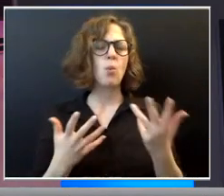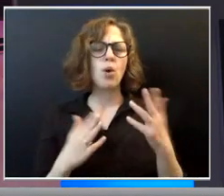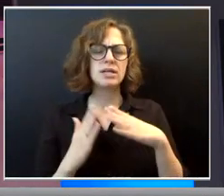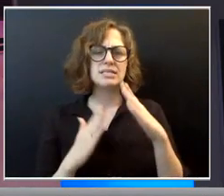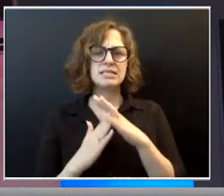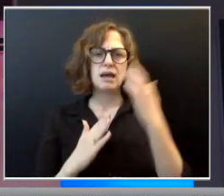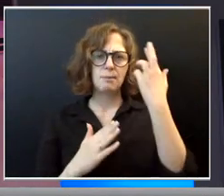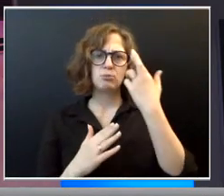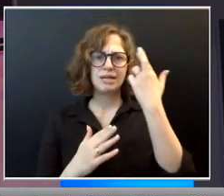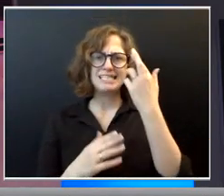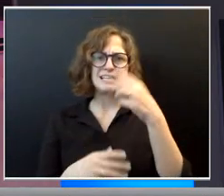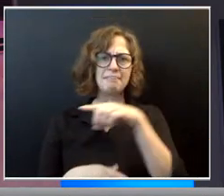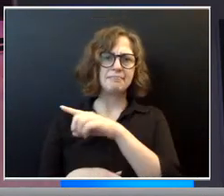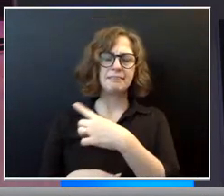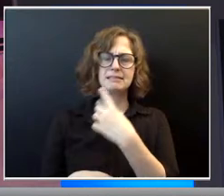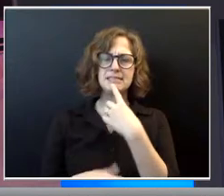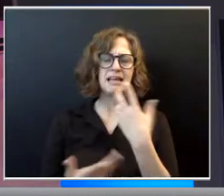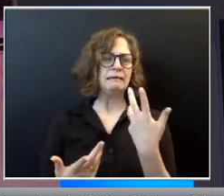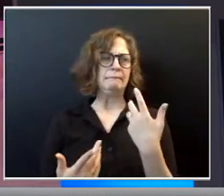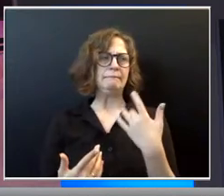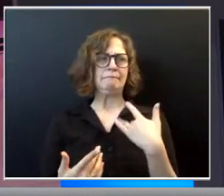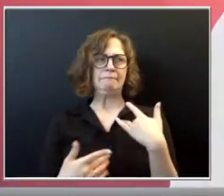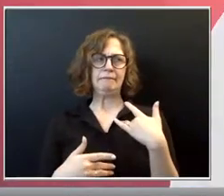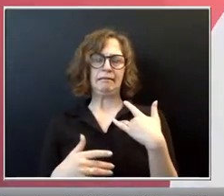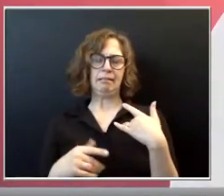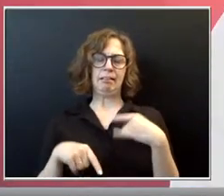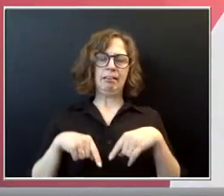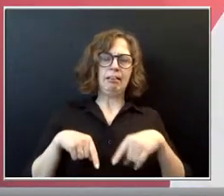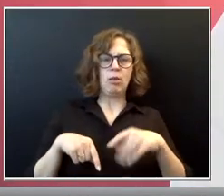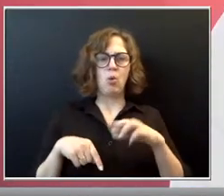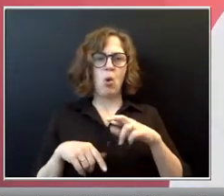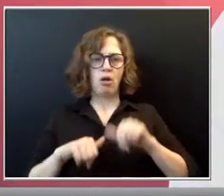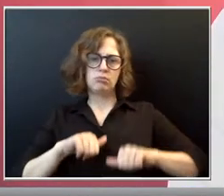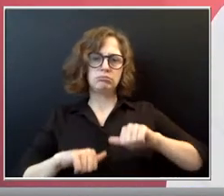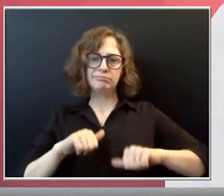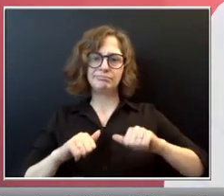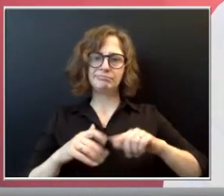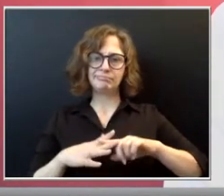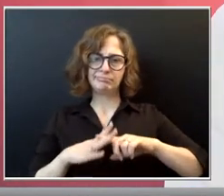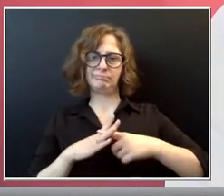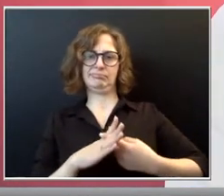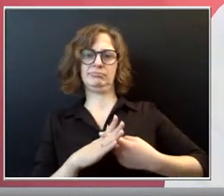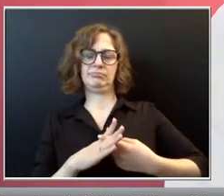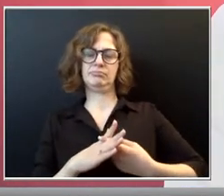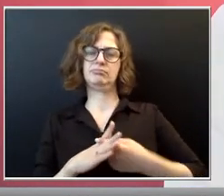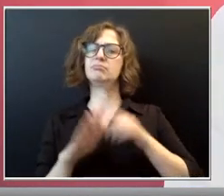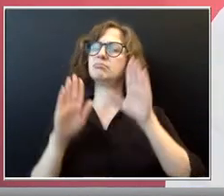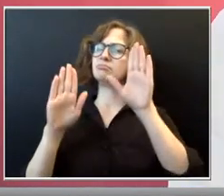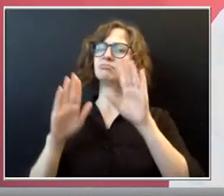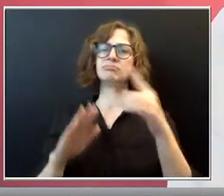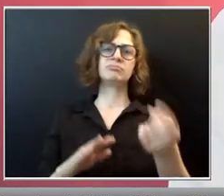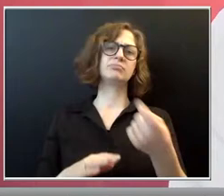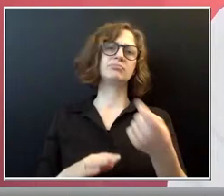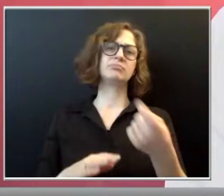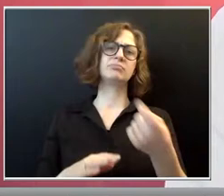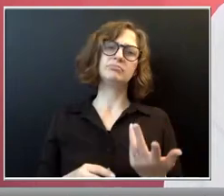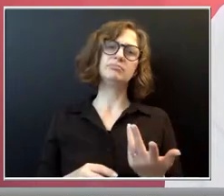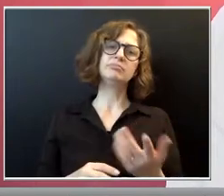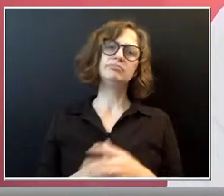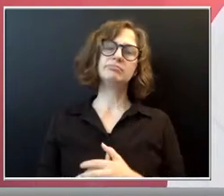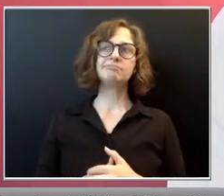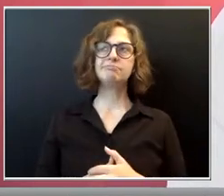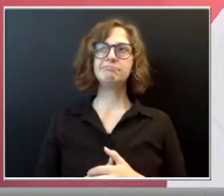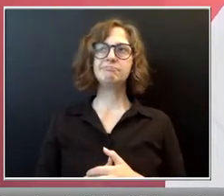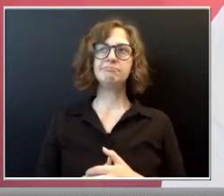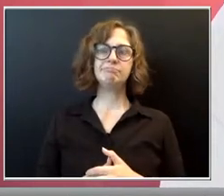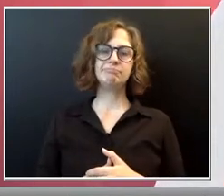feeling intimidated or feeling reluctant to get started? It's a great question. I think just as anyone knows that tries